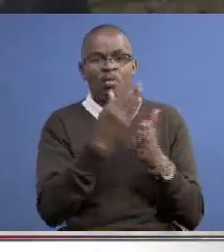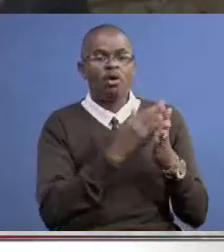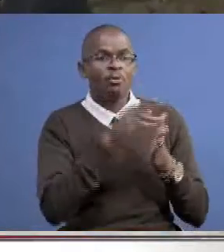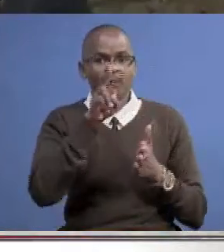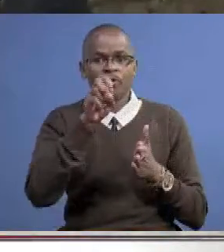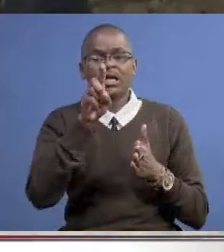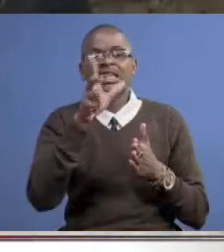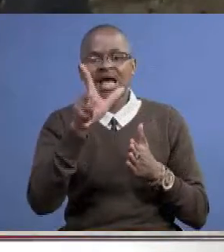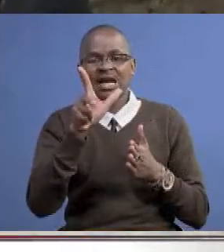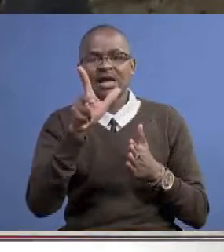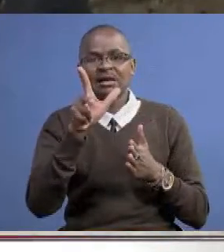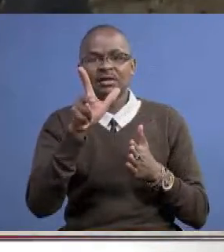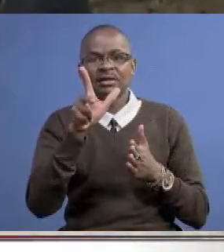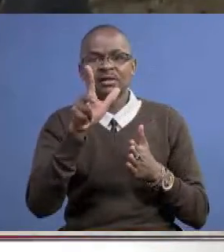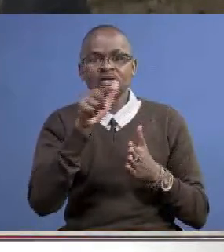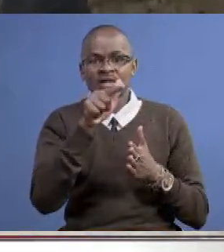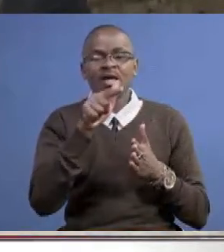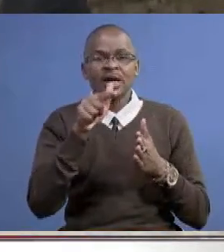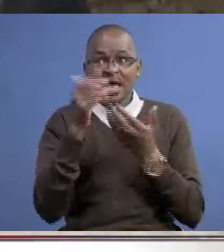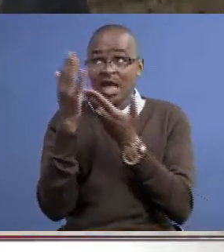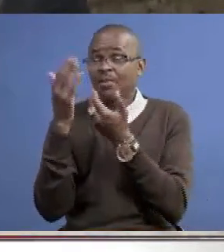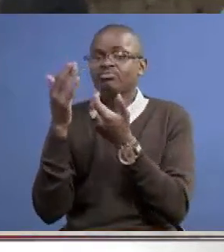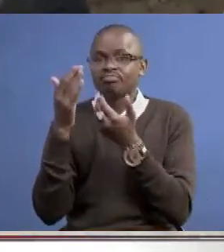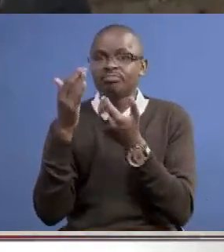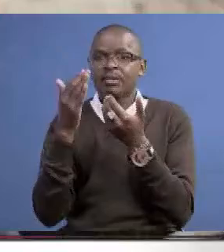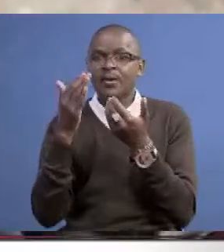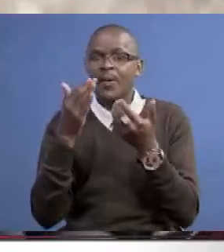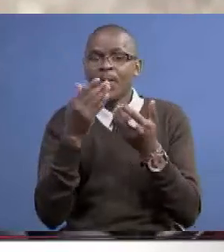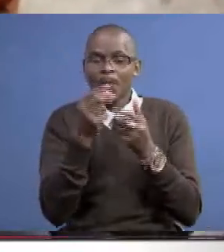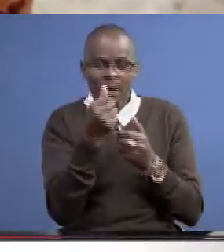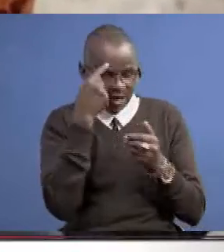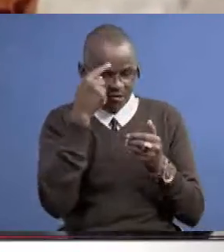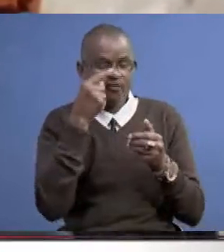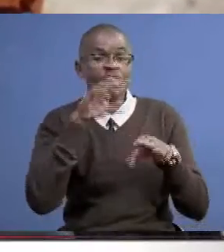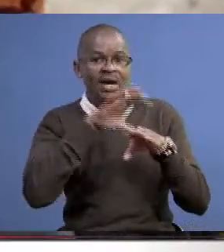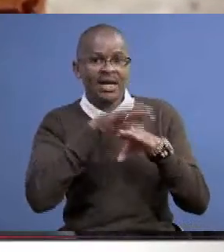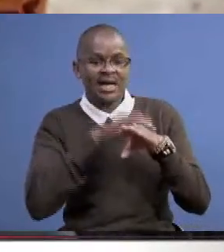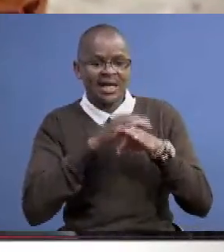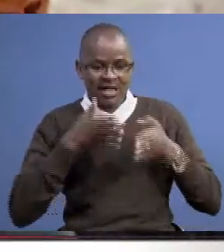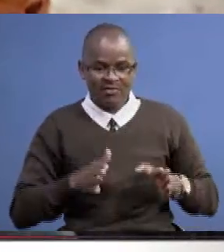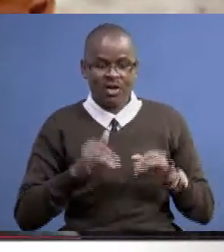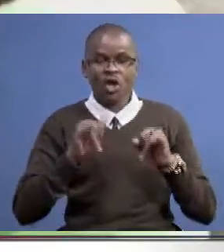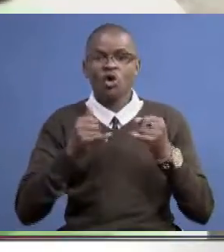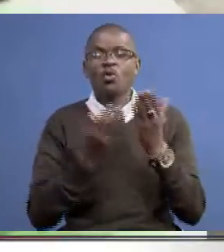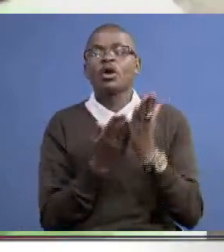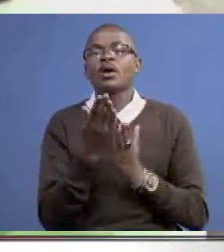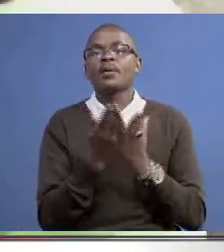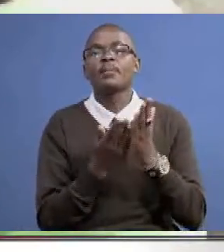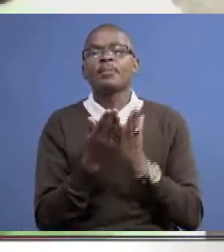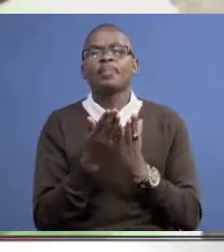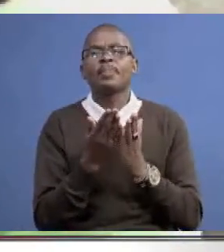in 2013, M-Wallet, which enables expectant mothers to receive money to cover the cost of accessing maternal and newborn services,